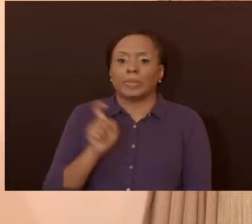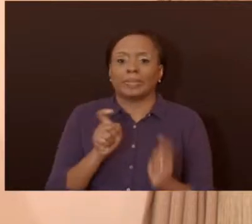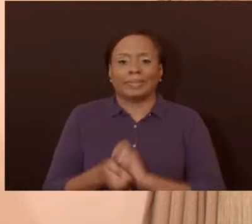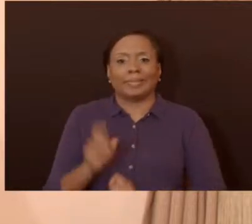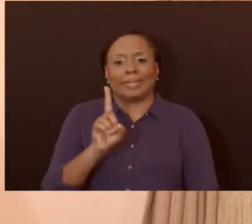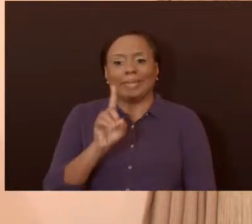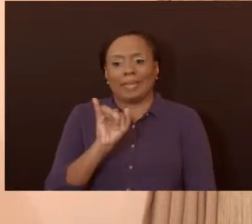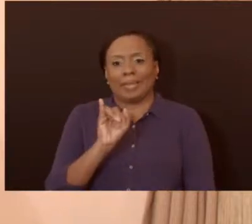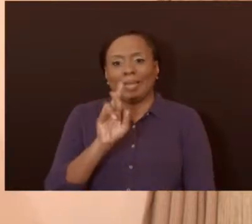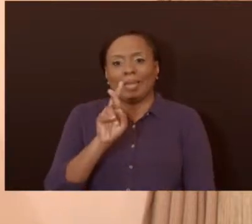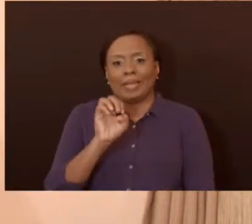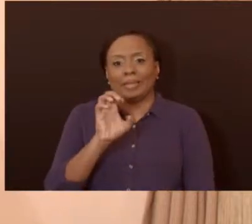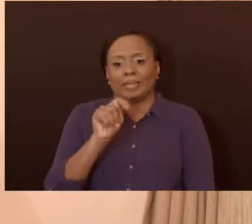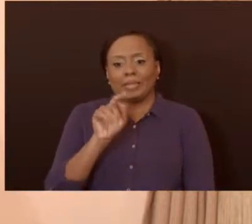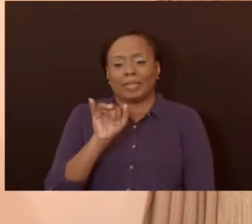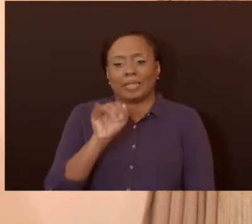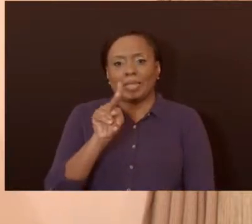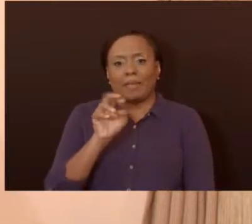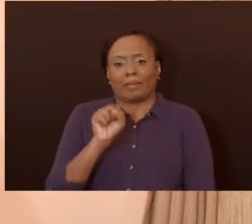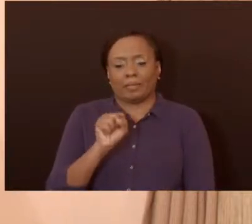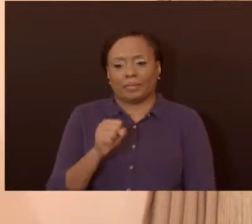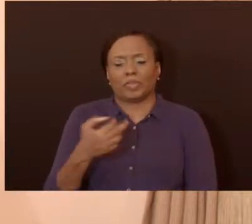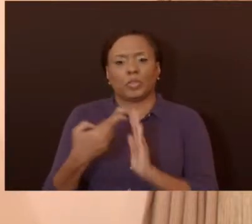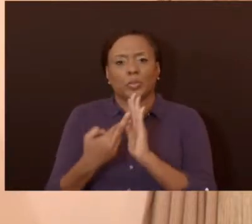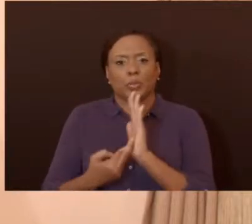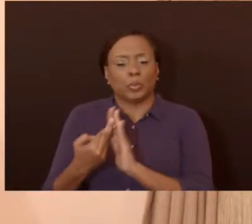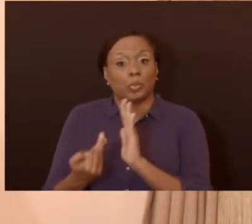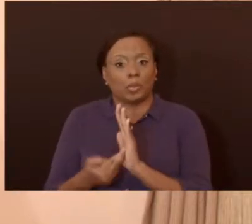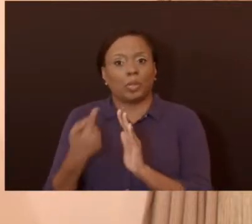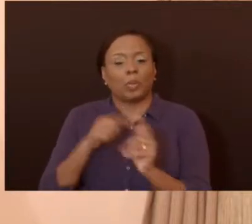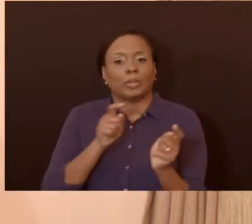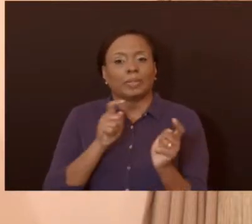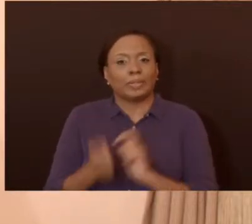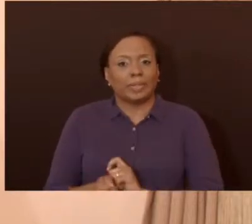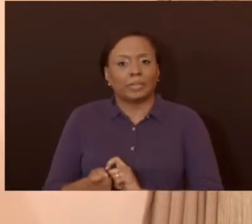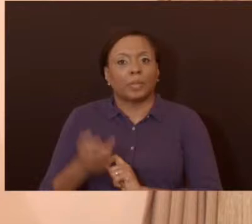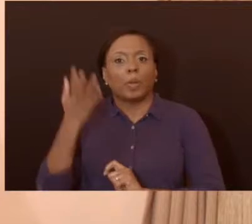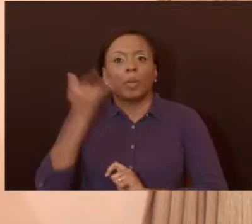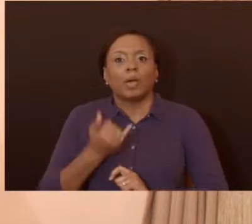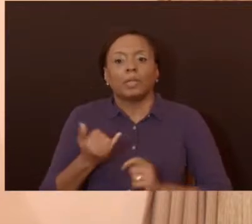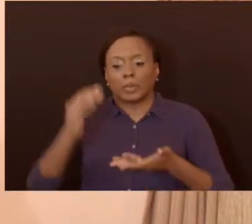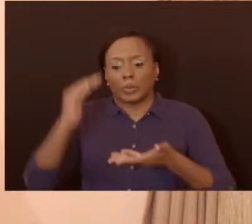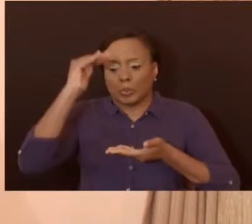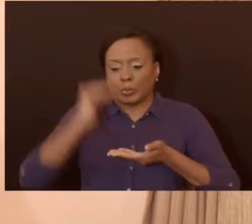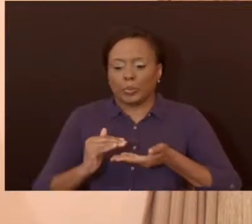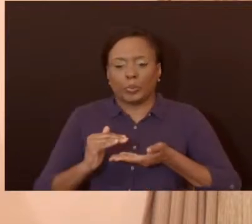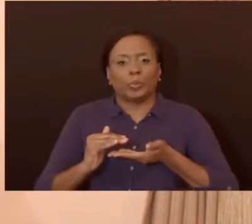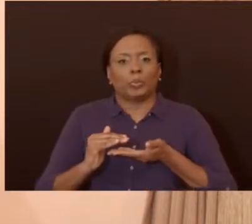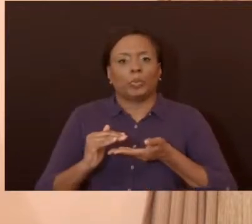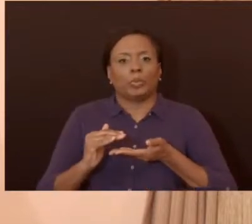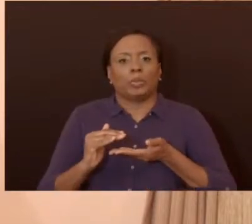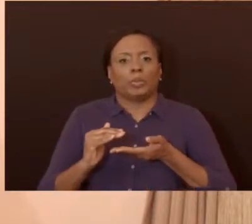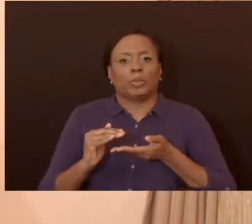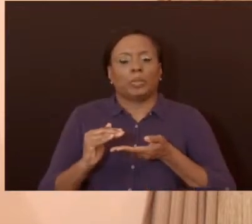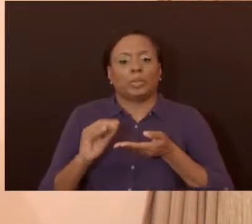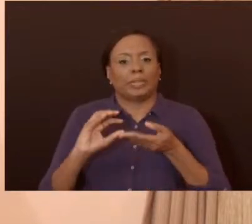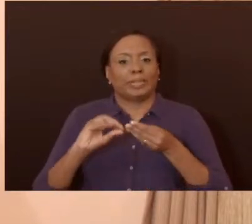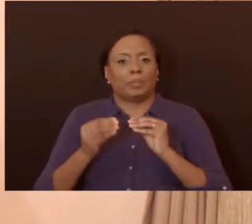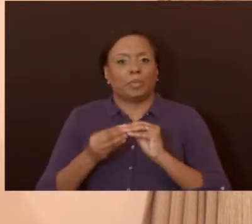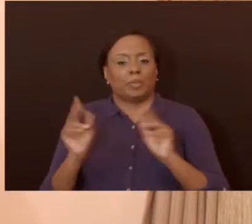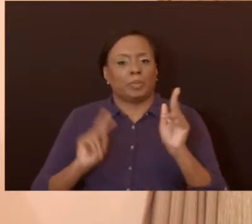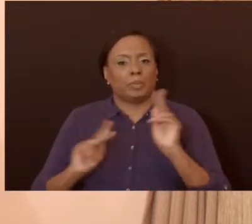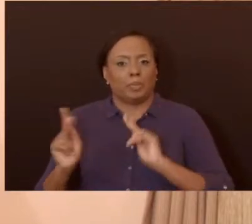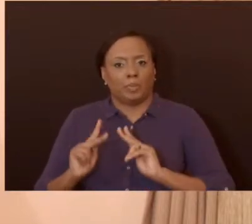and reducing persons in confined areas. So we want to be able to, for us to understand what we call